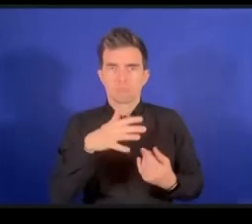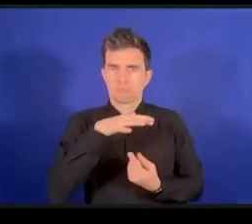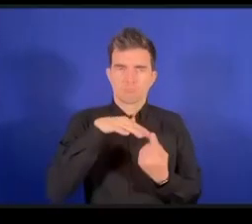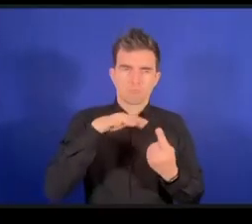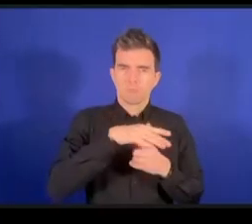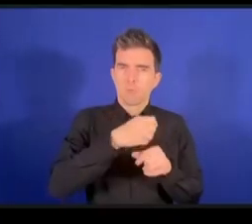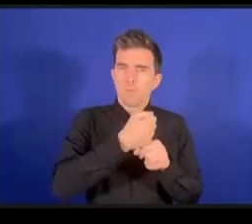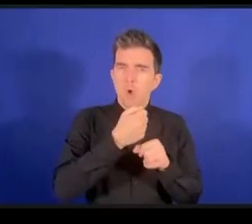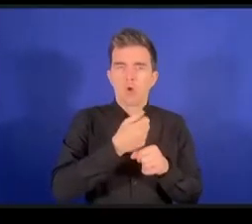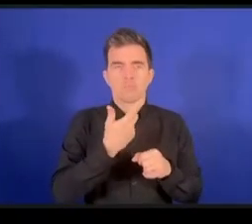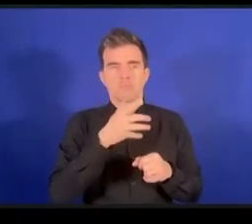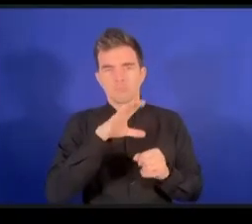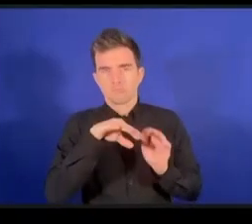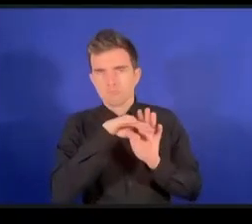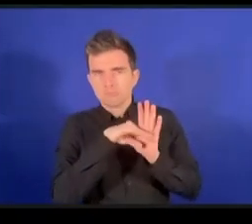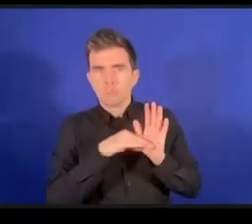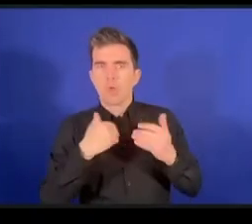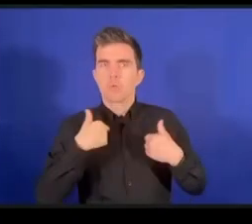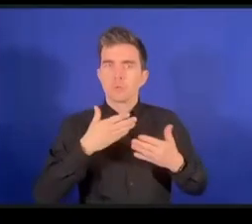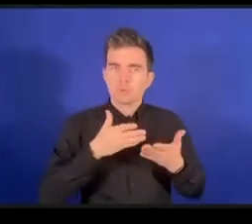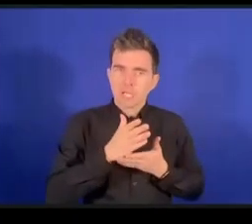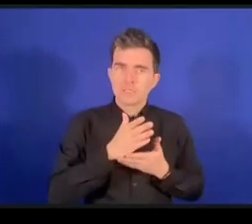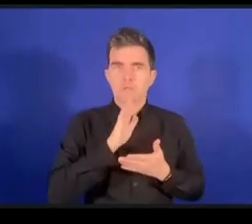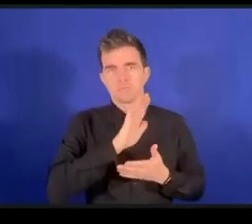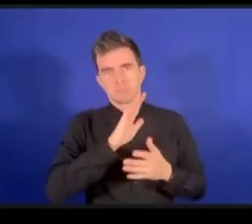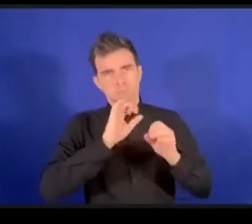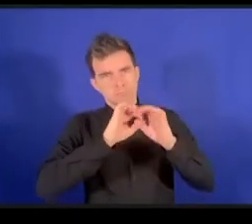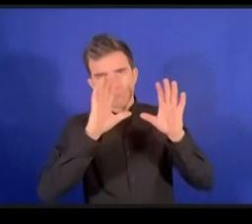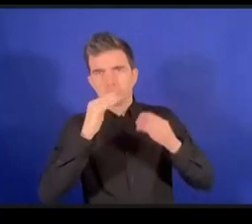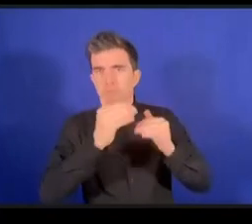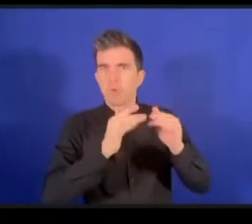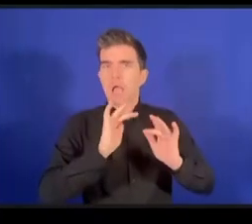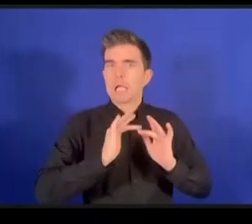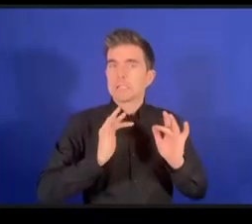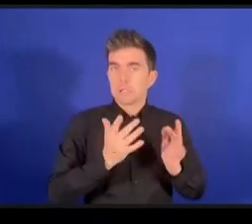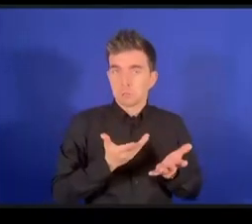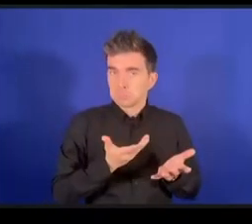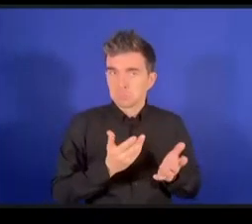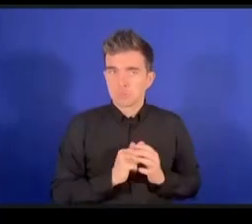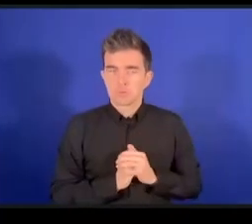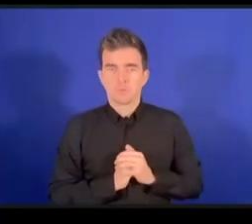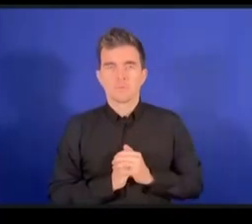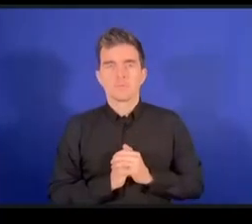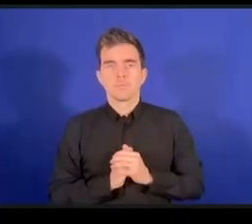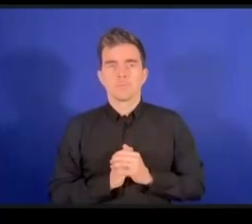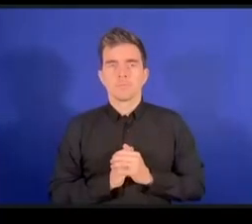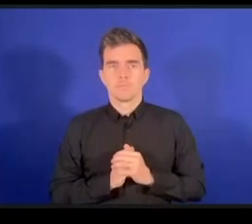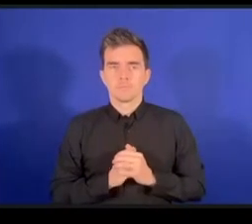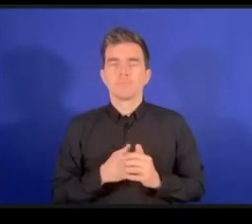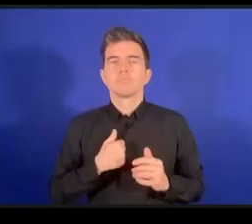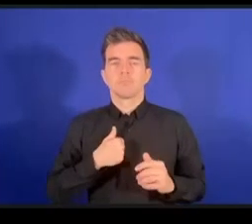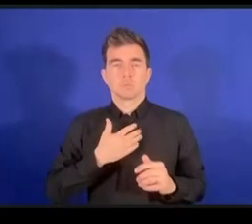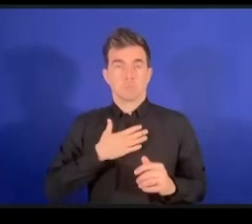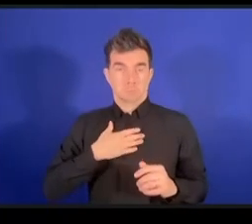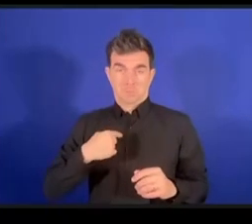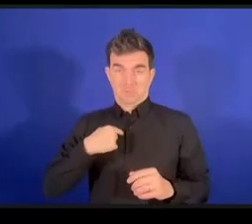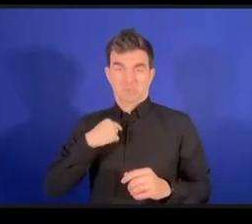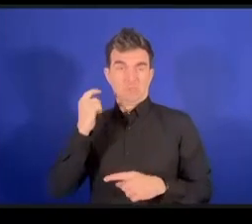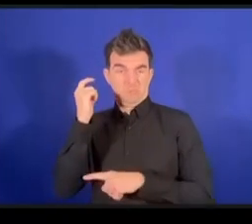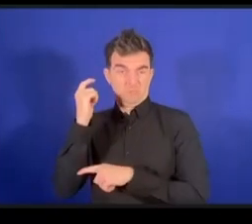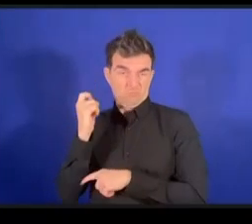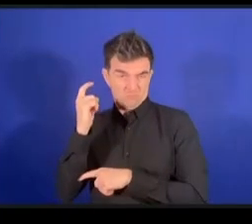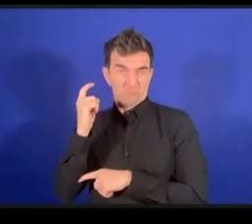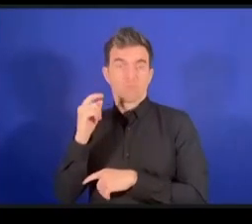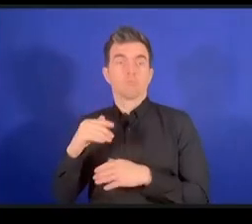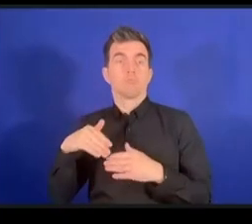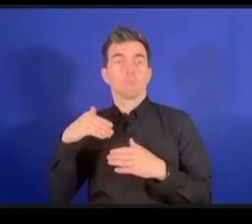So I'm going to start and then you will continue because you have the long-standing experience with dynamic coalitions. At this point, I